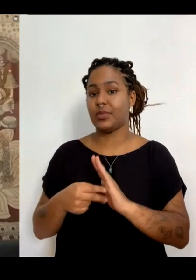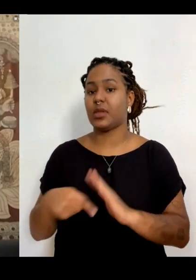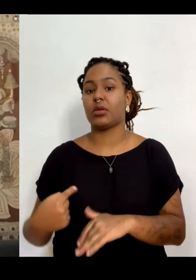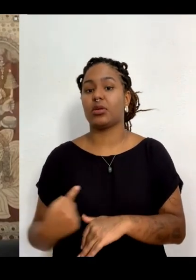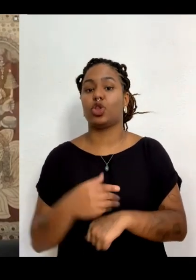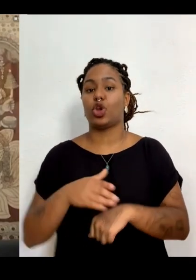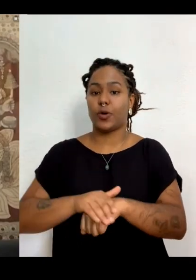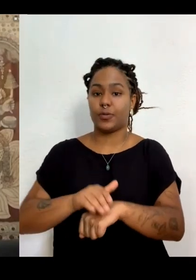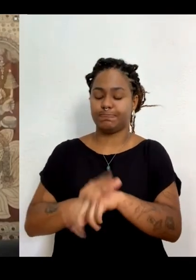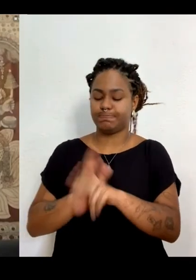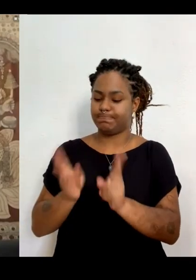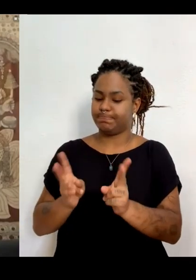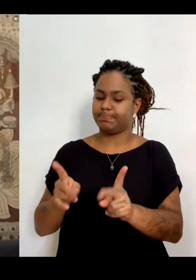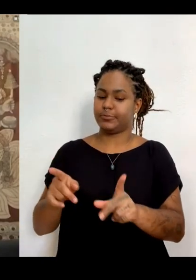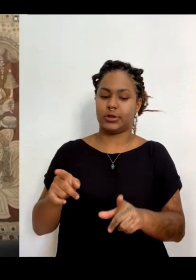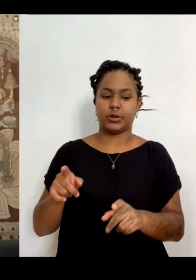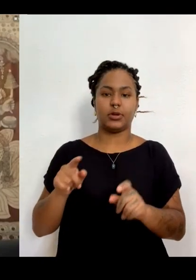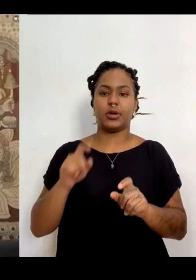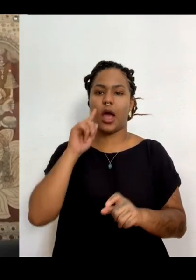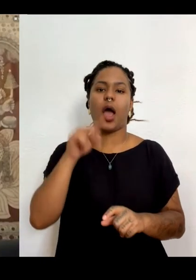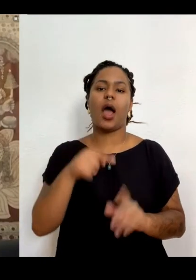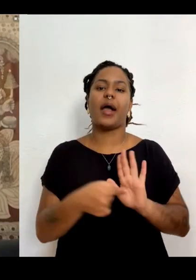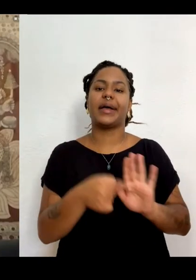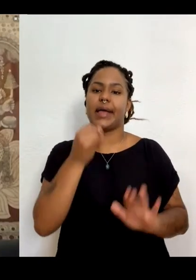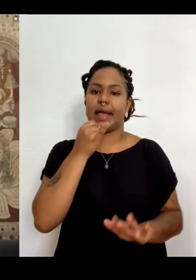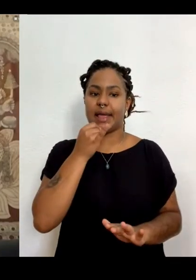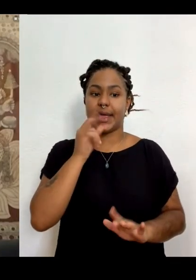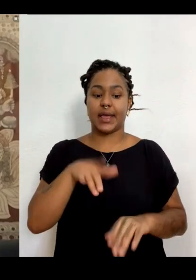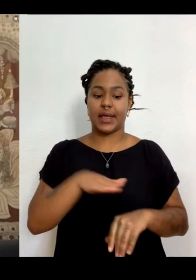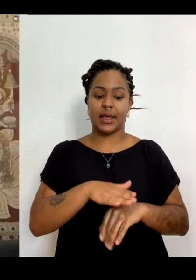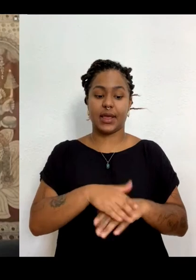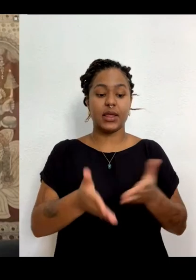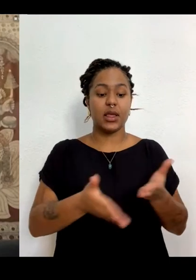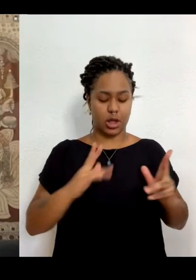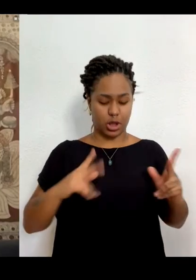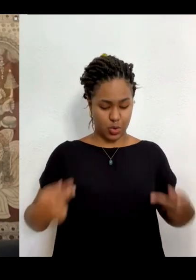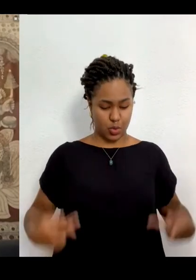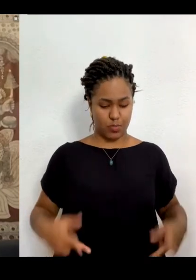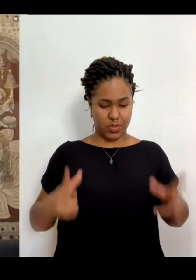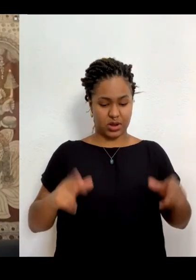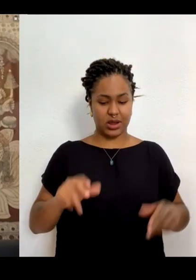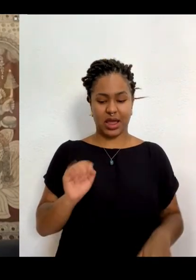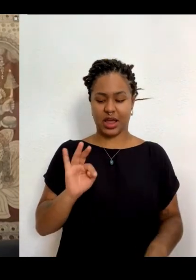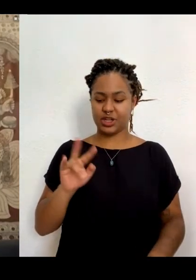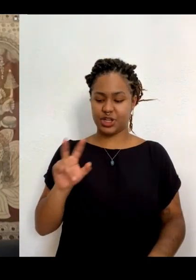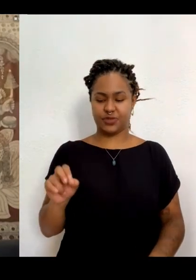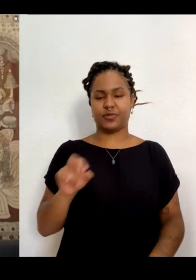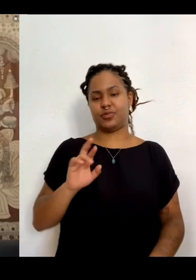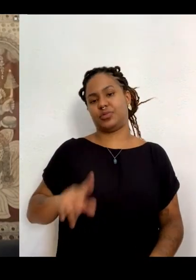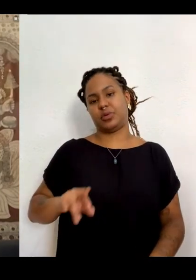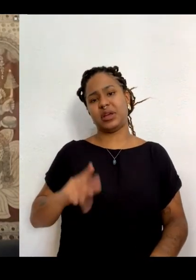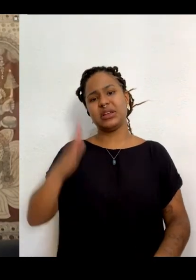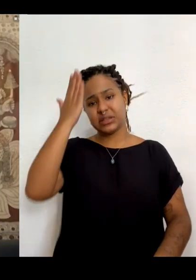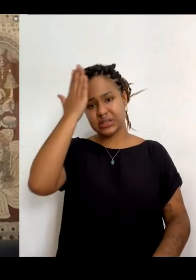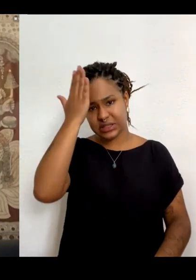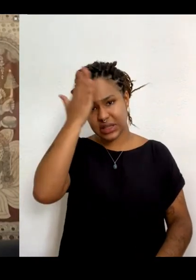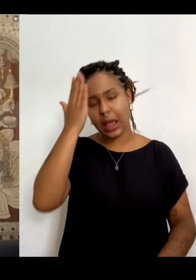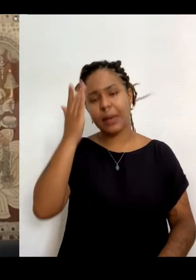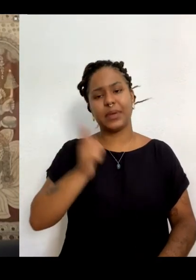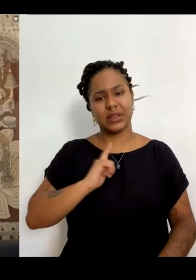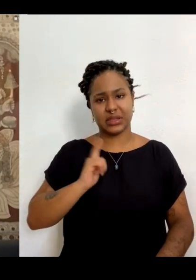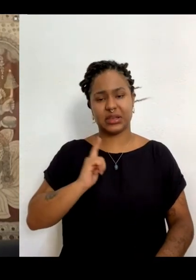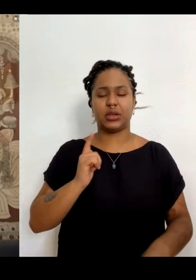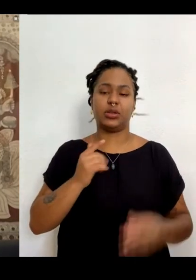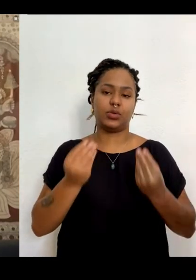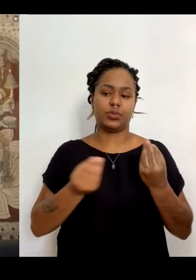an exile there's lots of environmentalists who are paid huge amounts in the west and the North to say get rid of people people are the problem